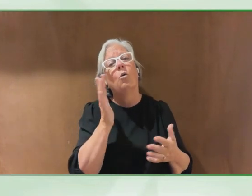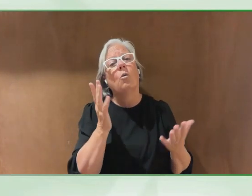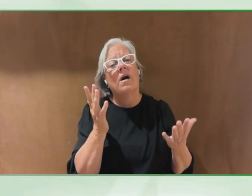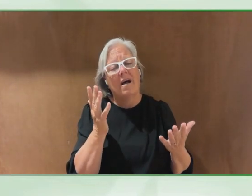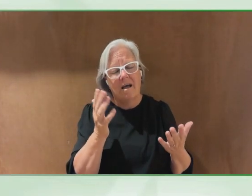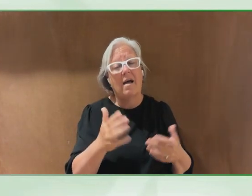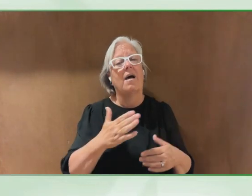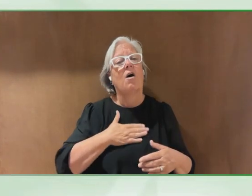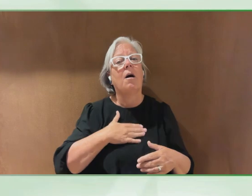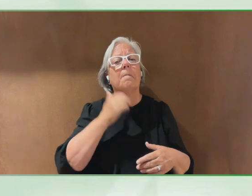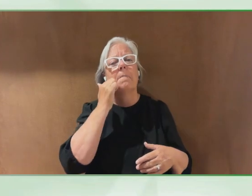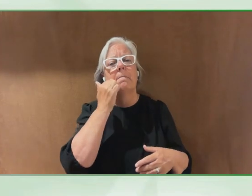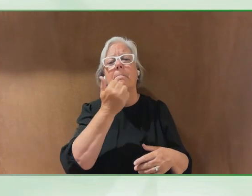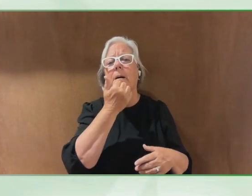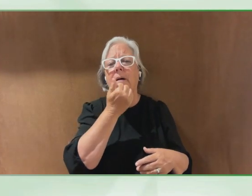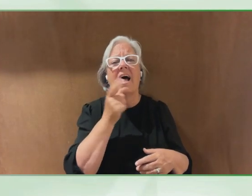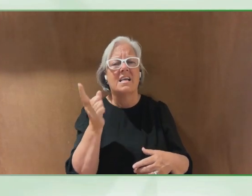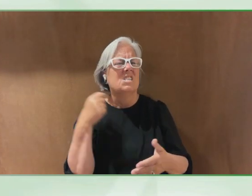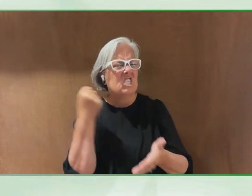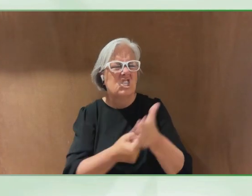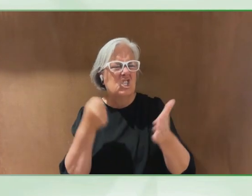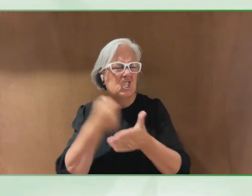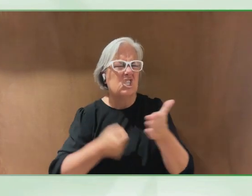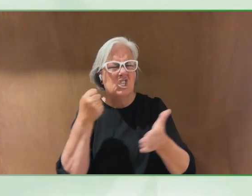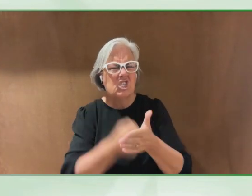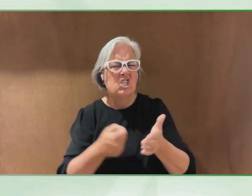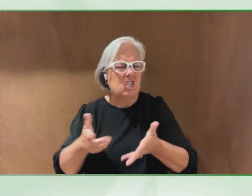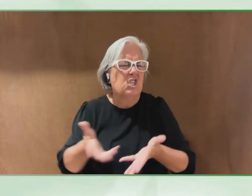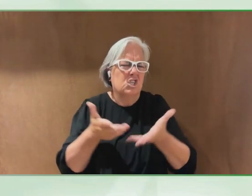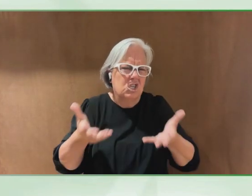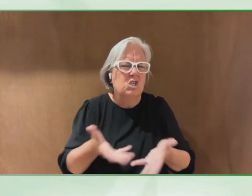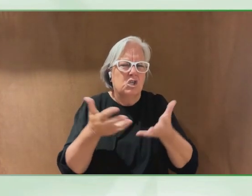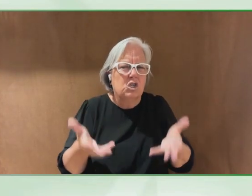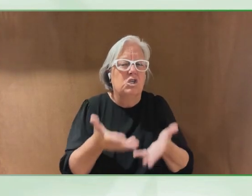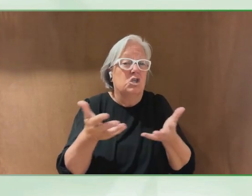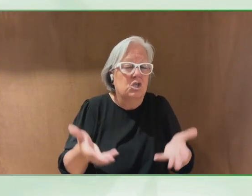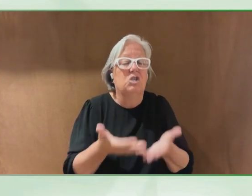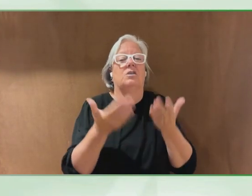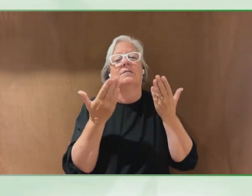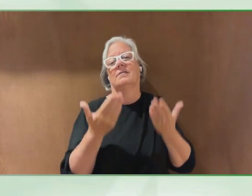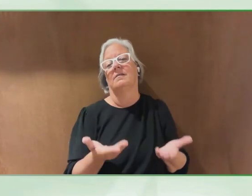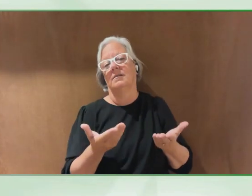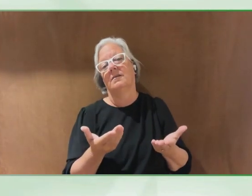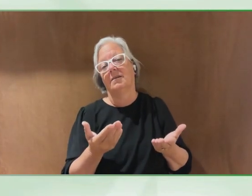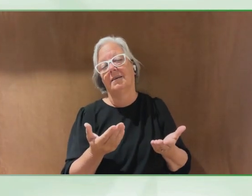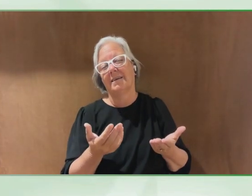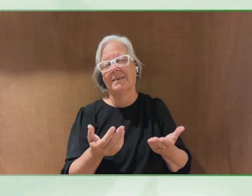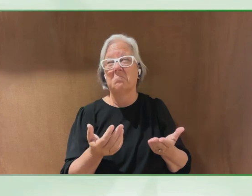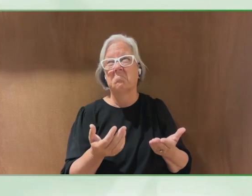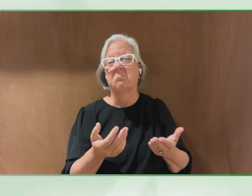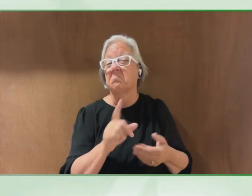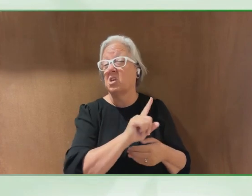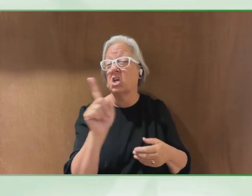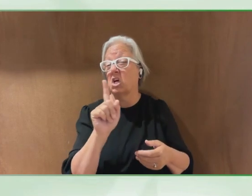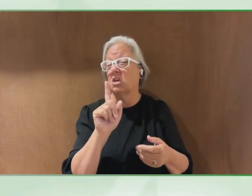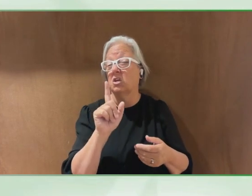sacrificed a hell of a lot to get me to this position. So in that instance, I don't think it has changed in